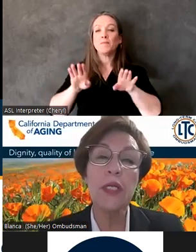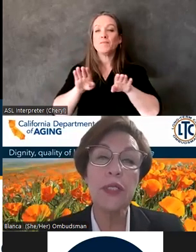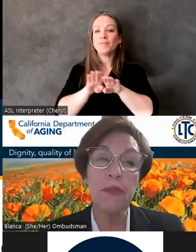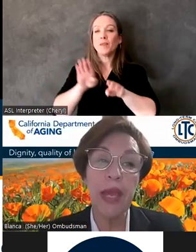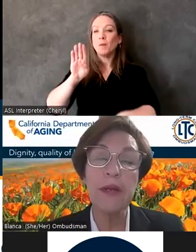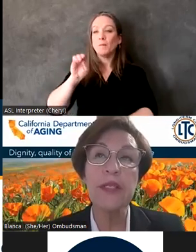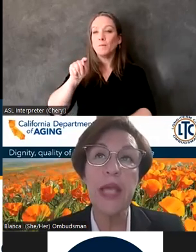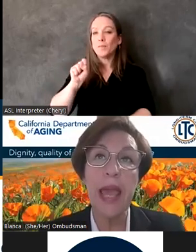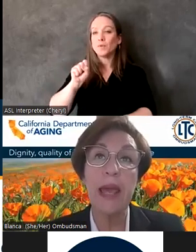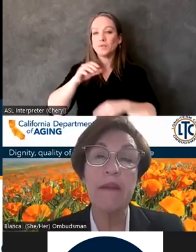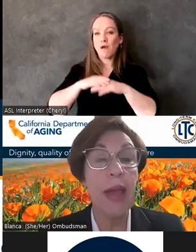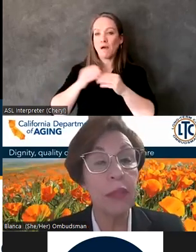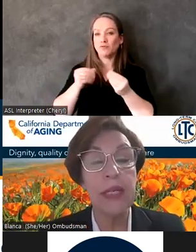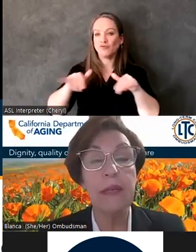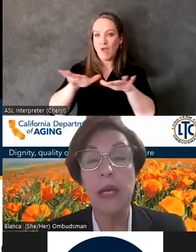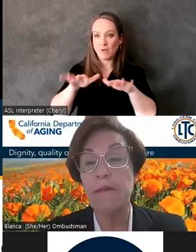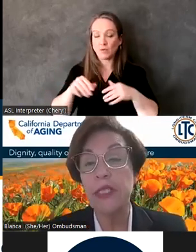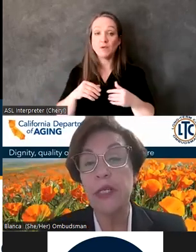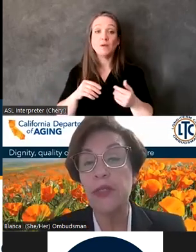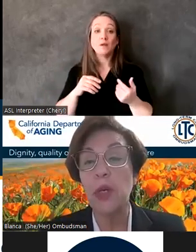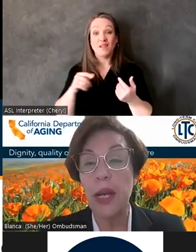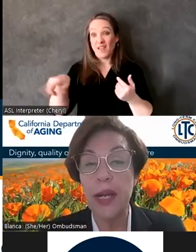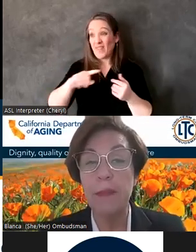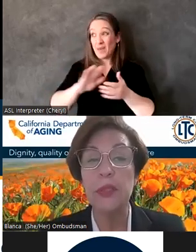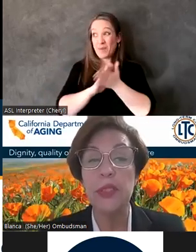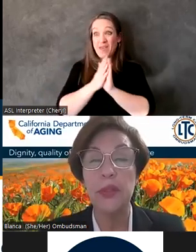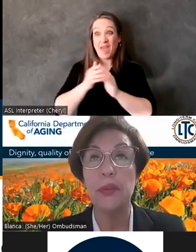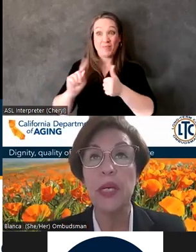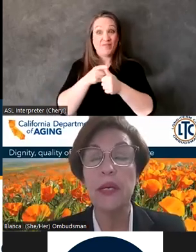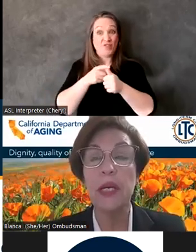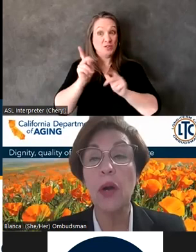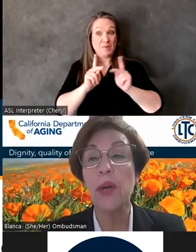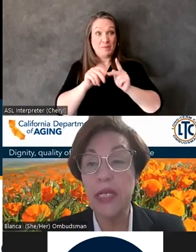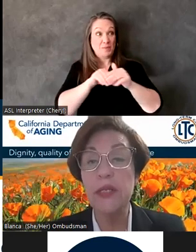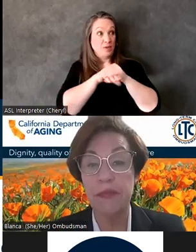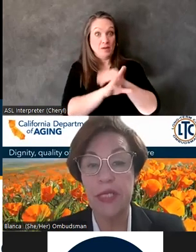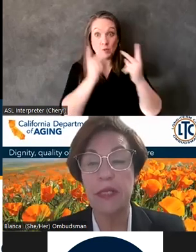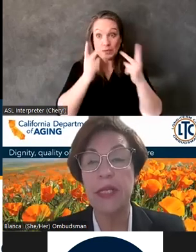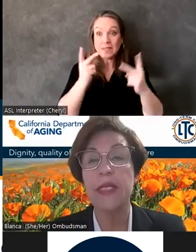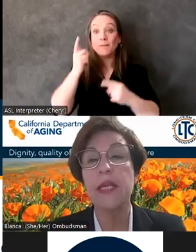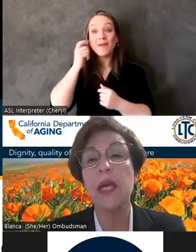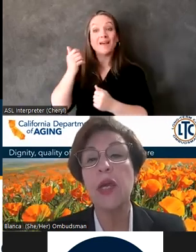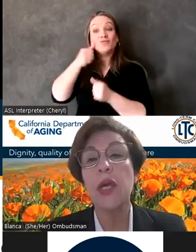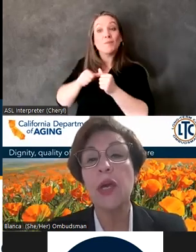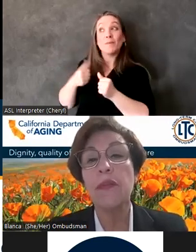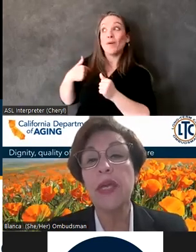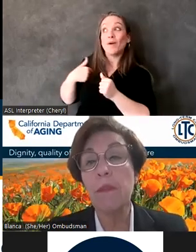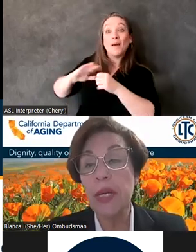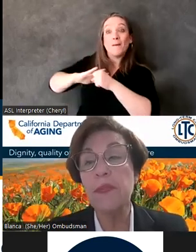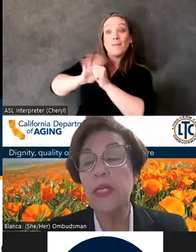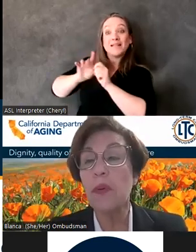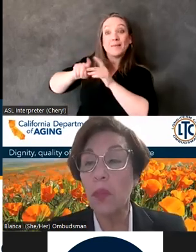while surveyors and family and visitors were unable to go into facilities,